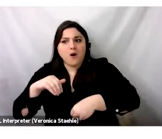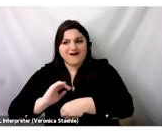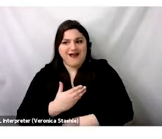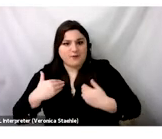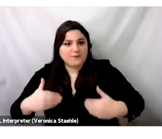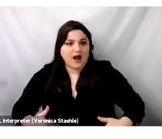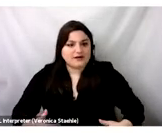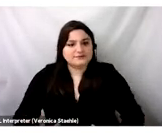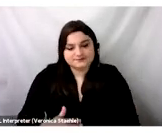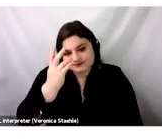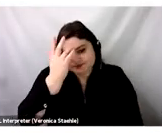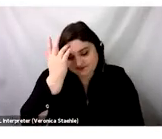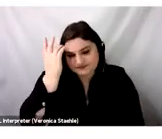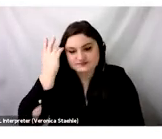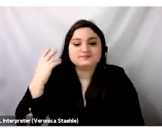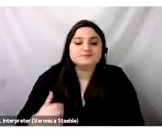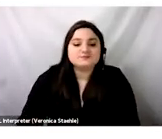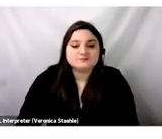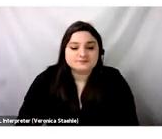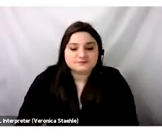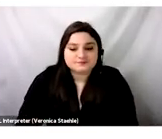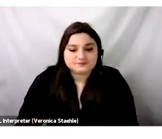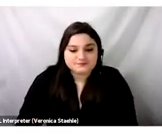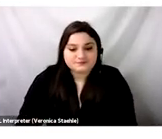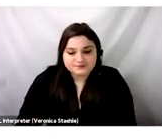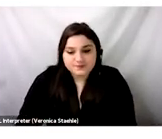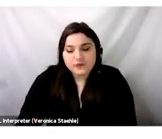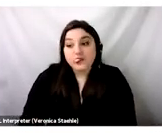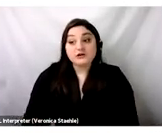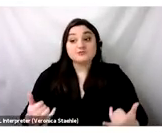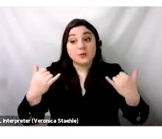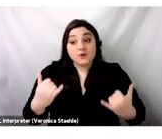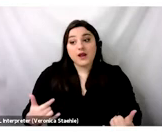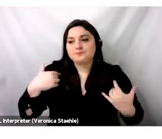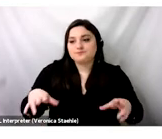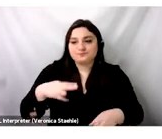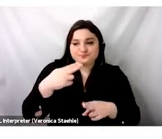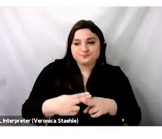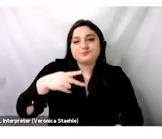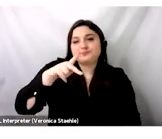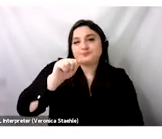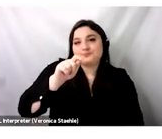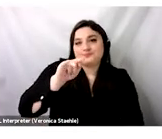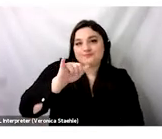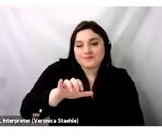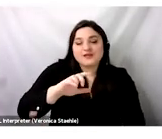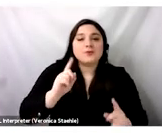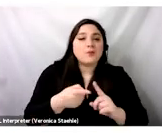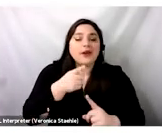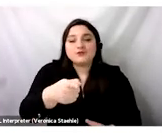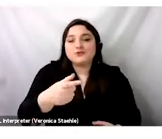individual. So as I mentioned, there's the plastic itself, right? Like when you're heating up your takeout, but then there's the